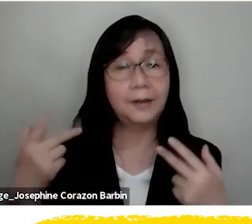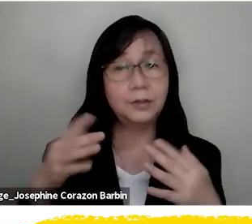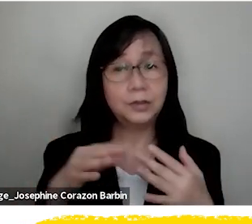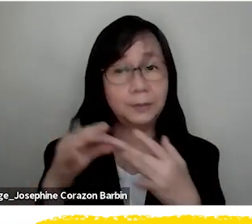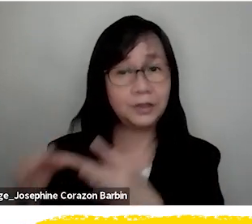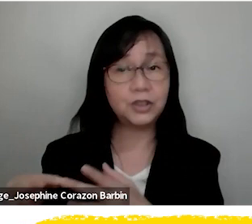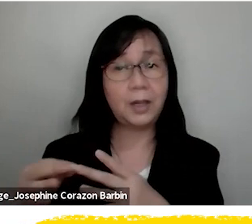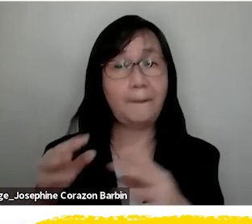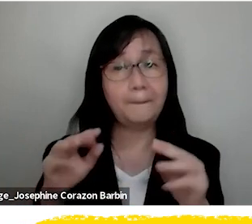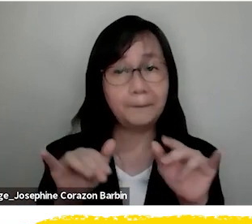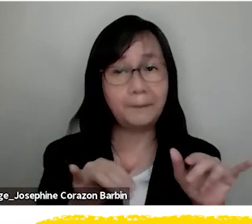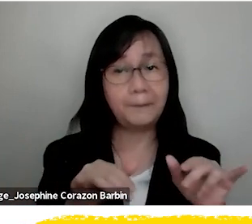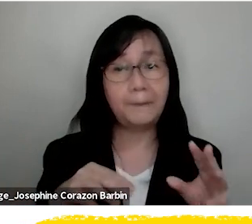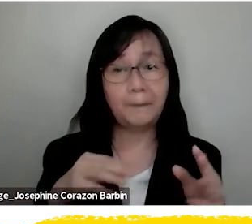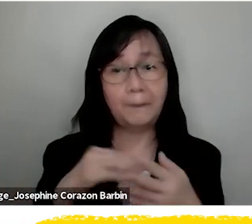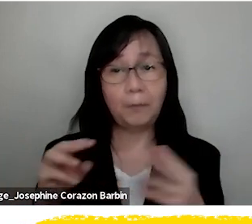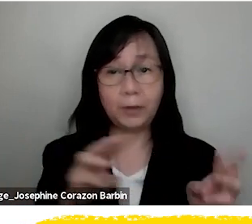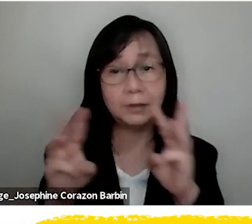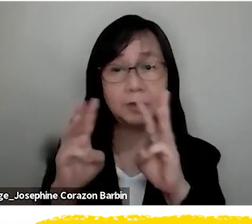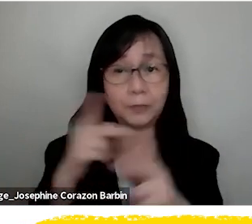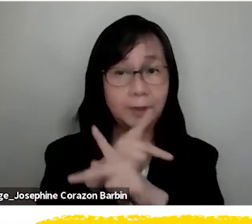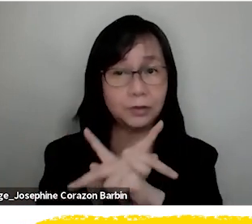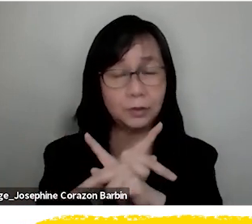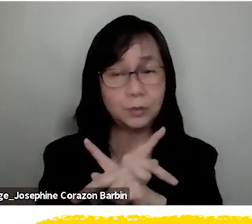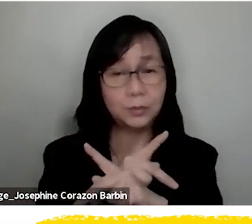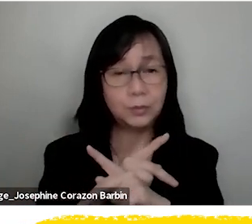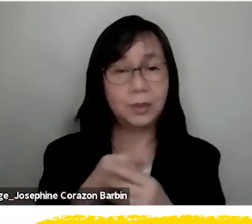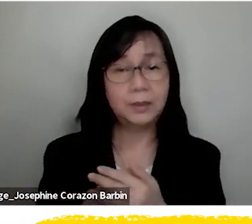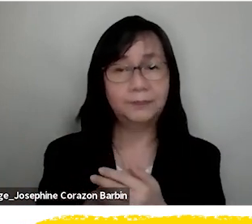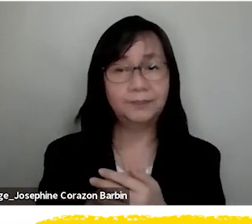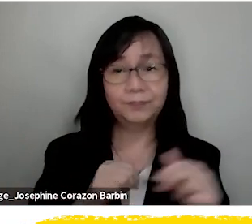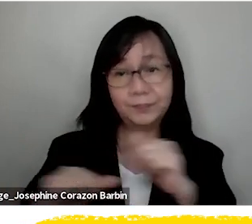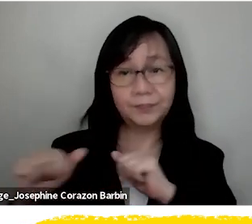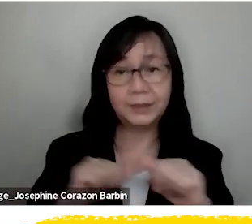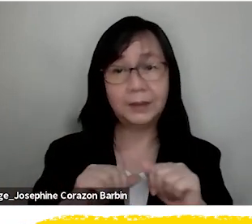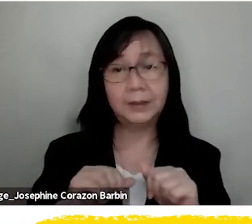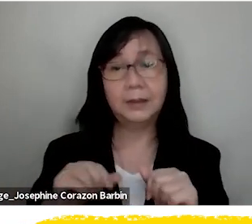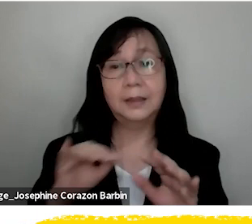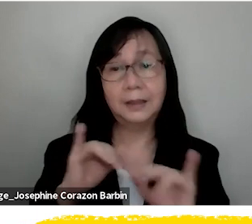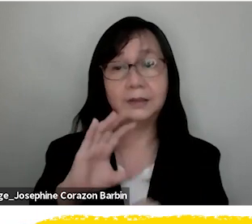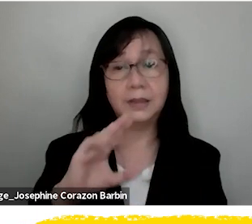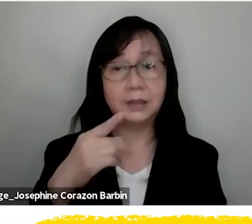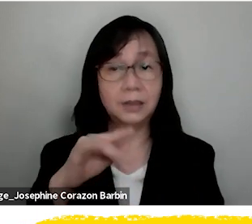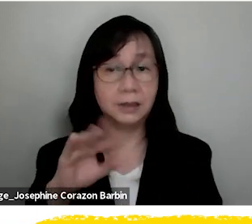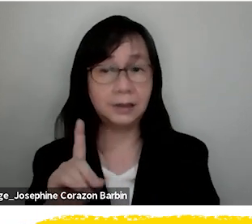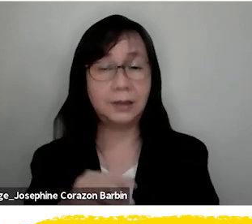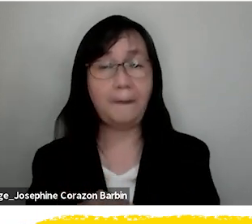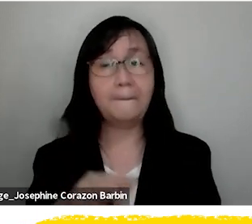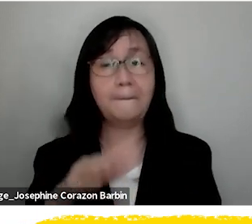of protection when it comes to acting as human rights defenders, both online